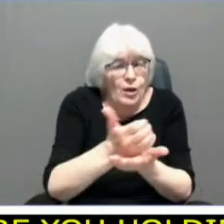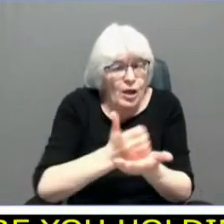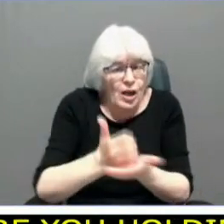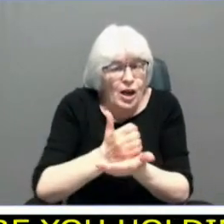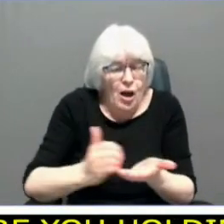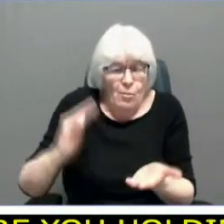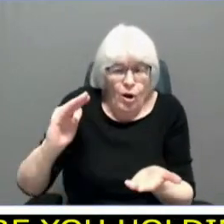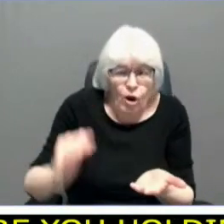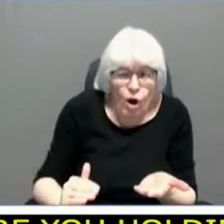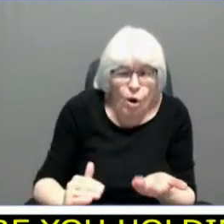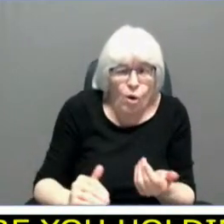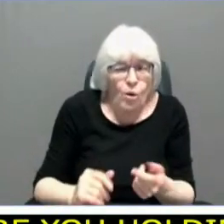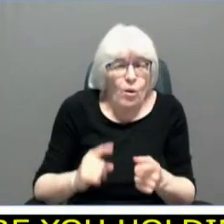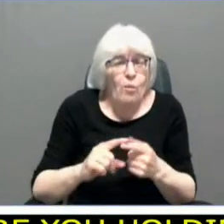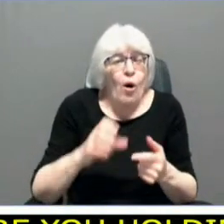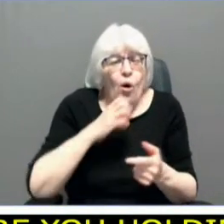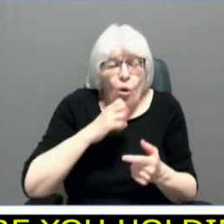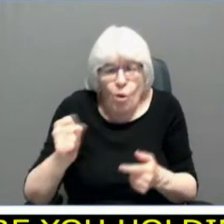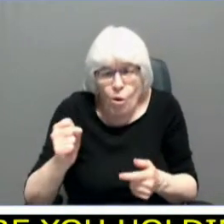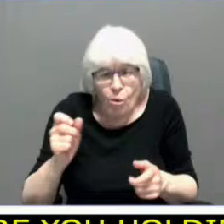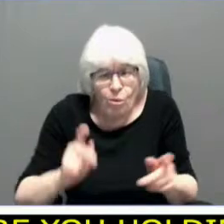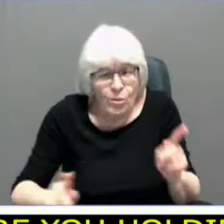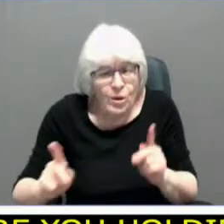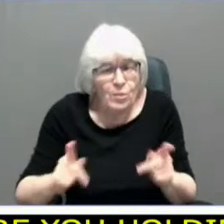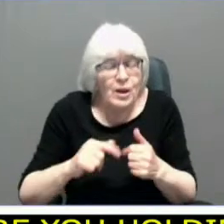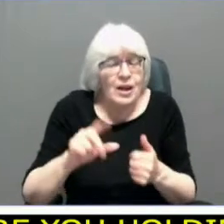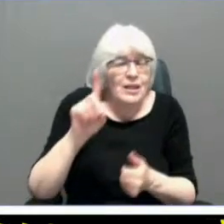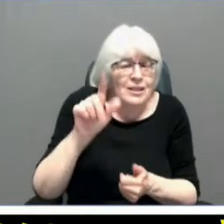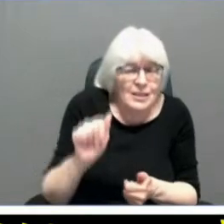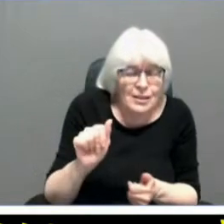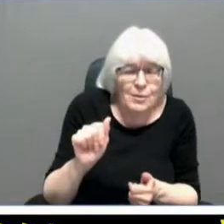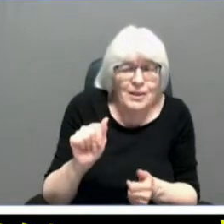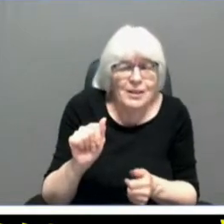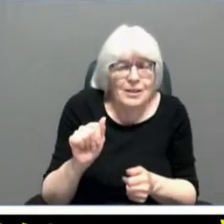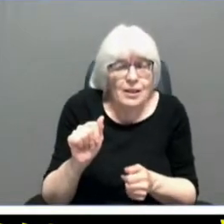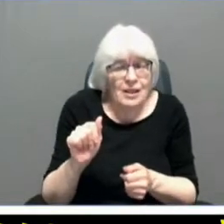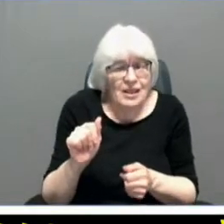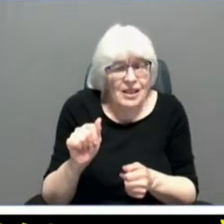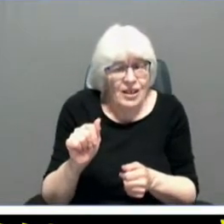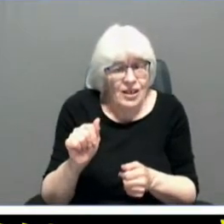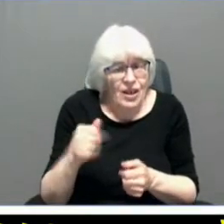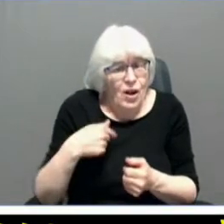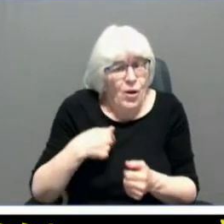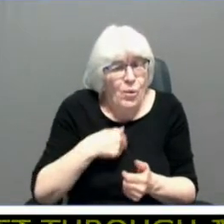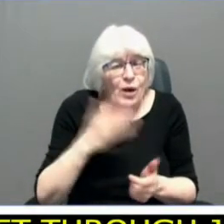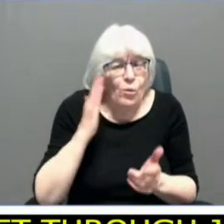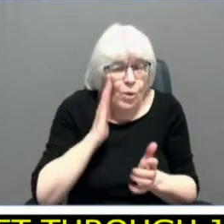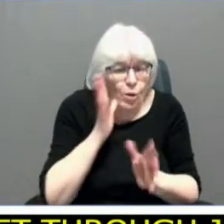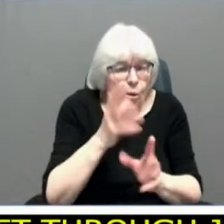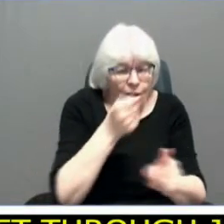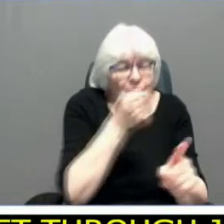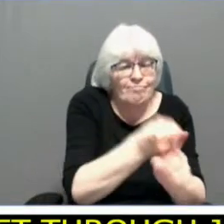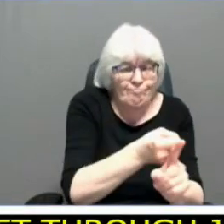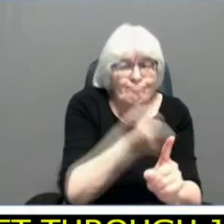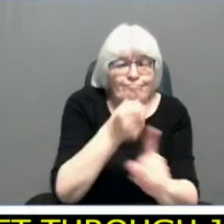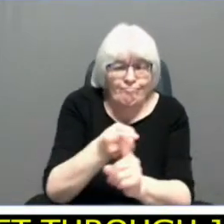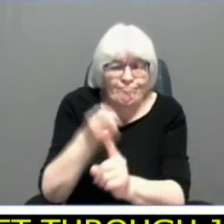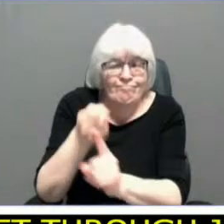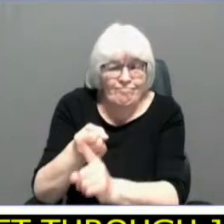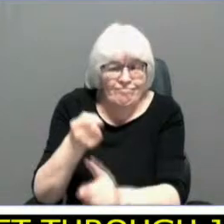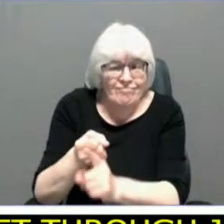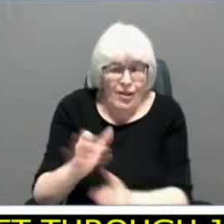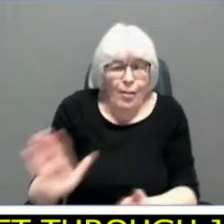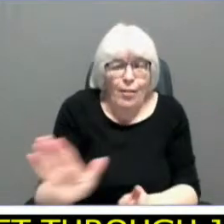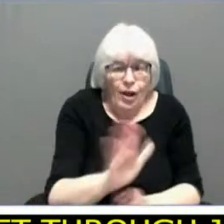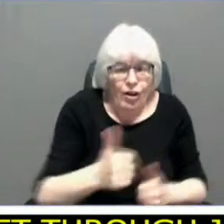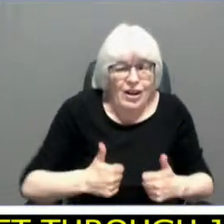low income people with disabilities, but to get to where it was needed because we knew the impact it was having in everyday community living and everyday ability to